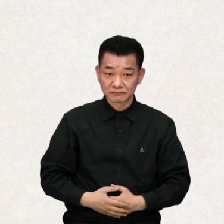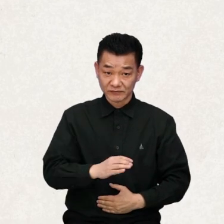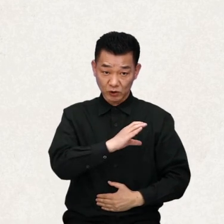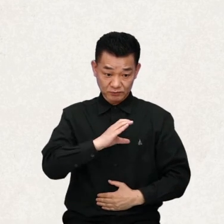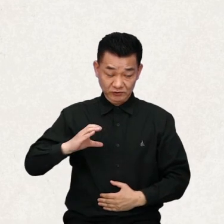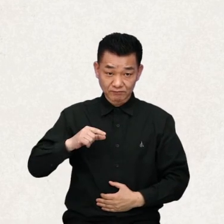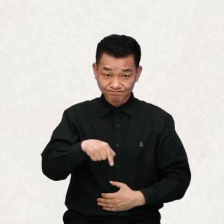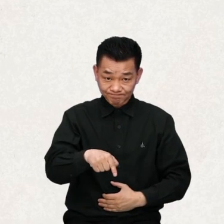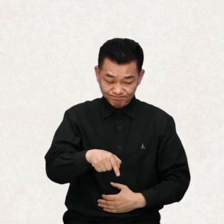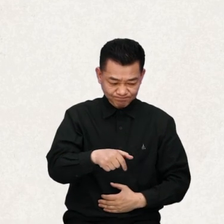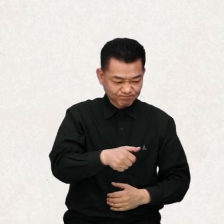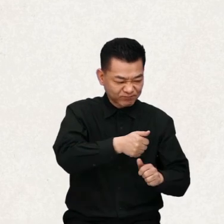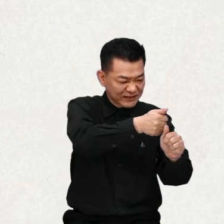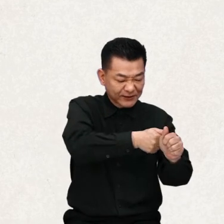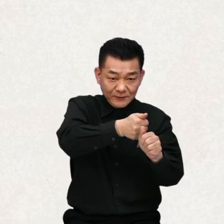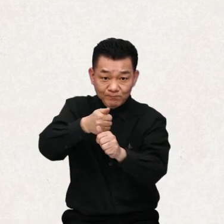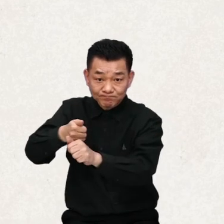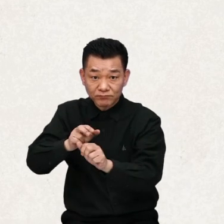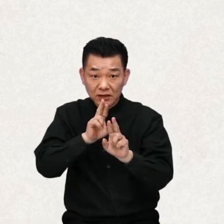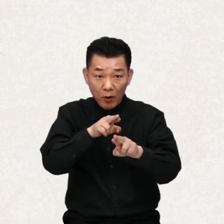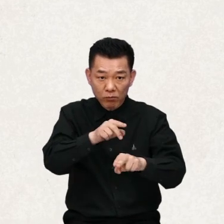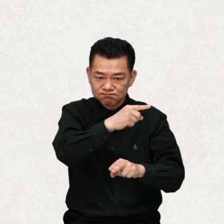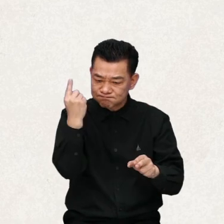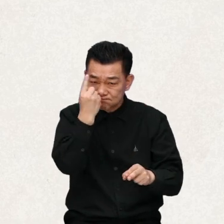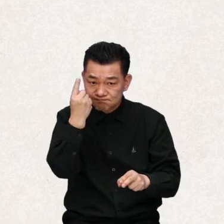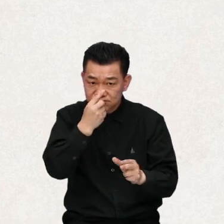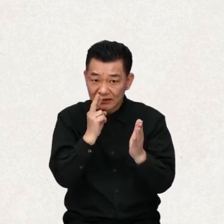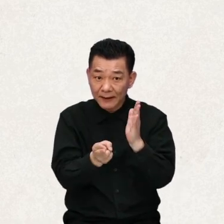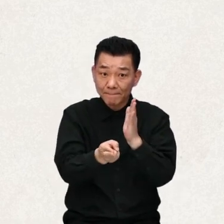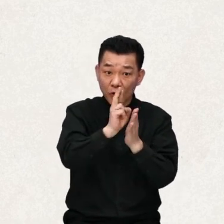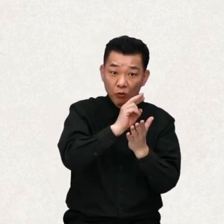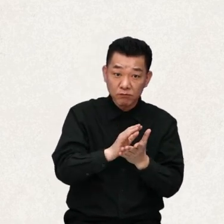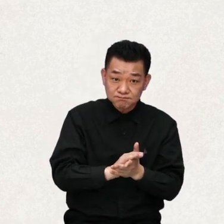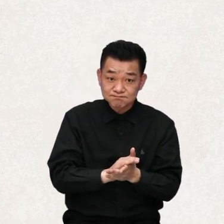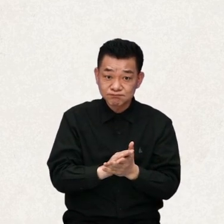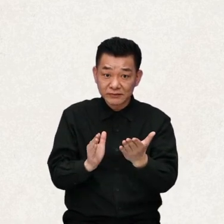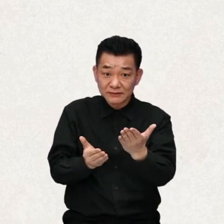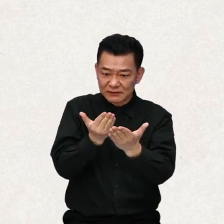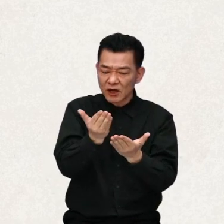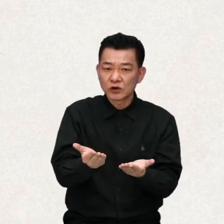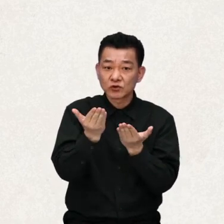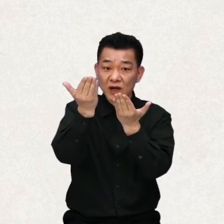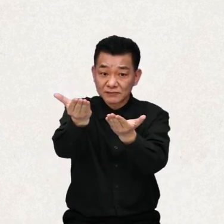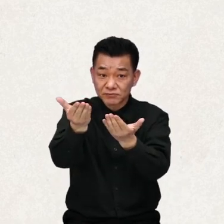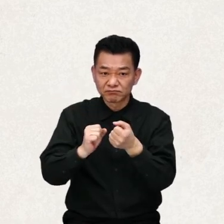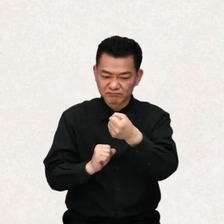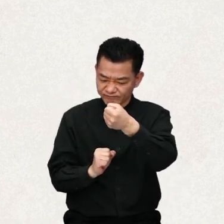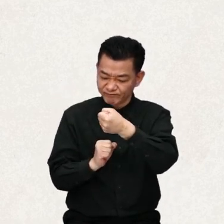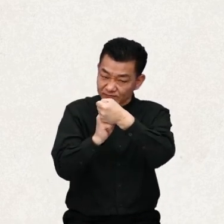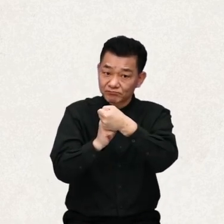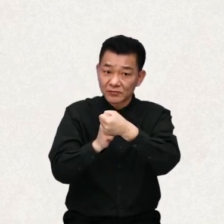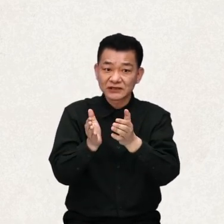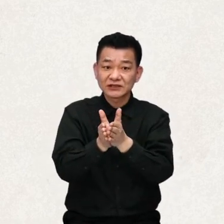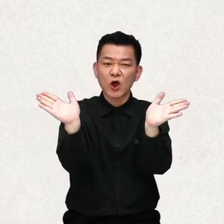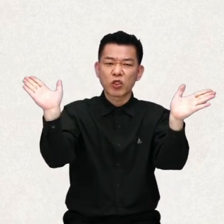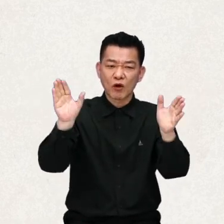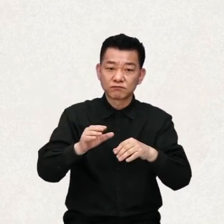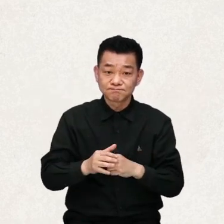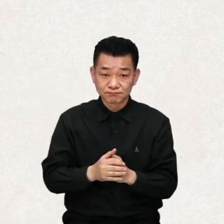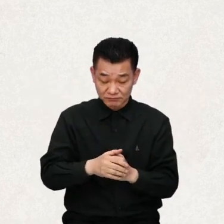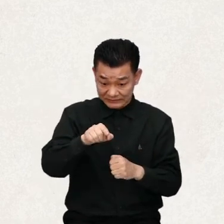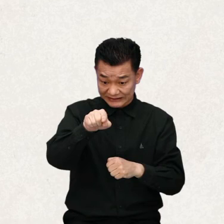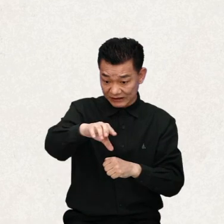The committee shall consider each report and forward suggestions and general recommendations on the report to the state